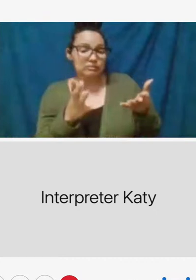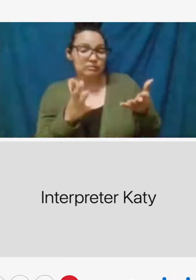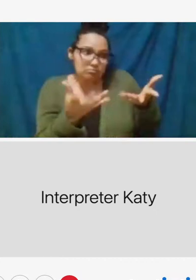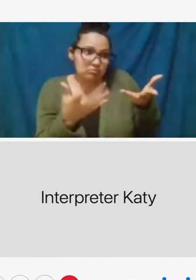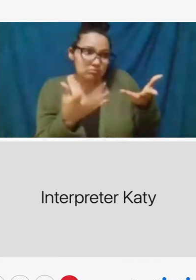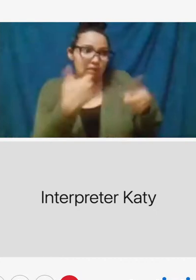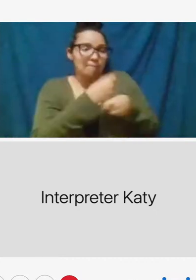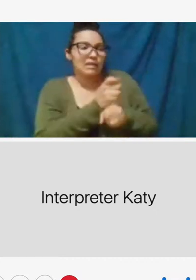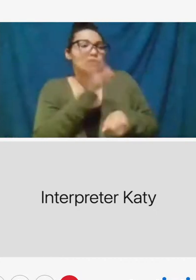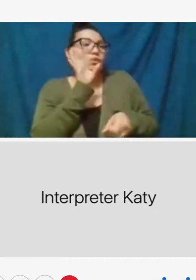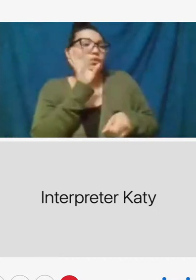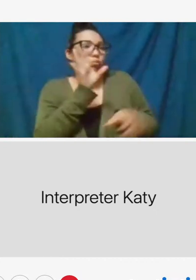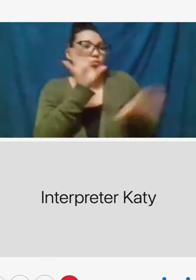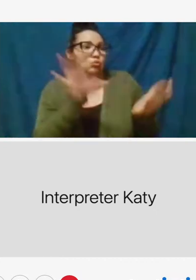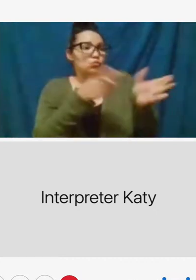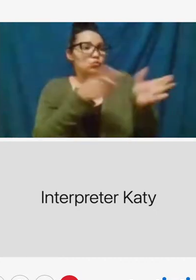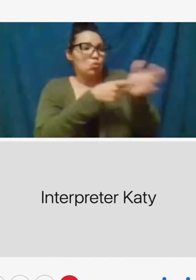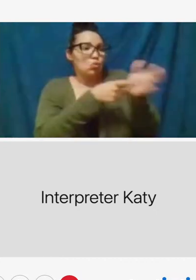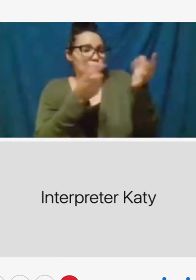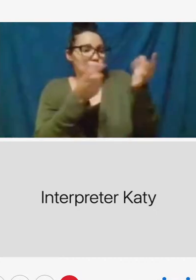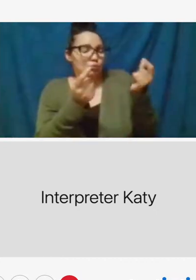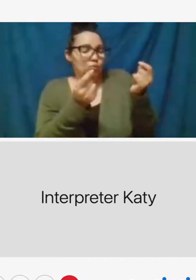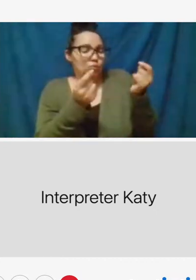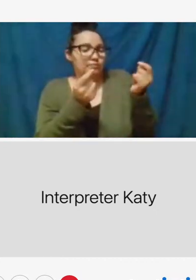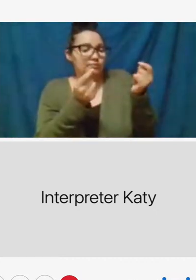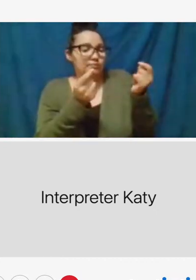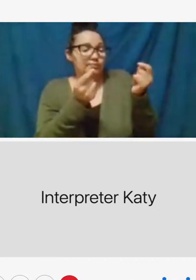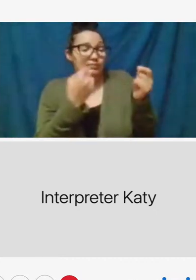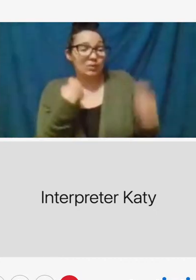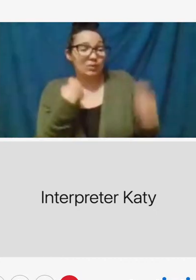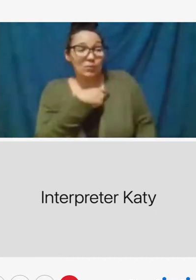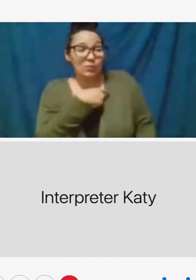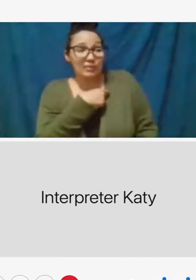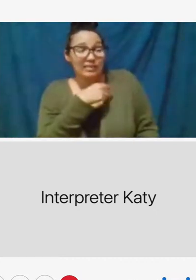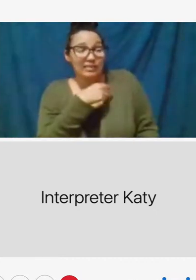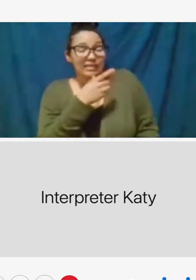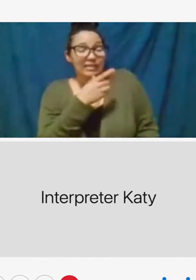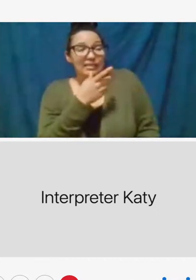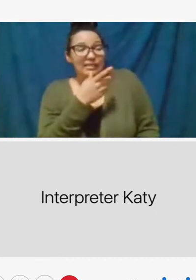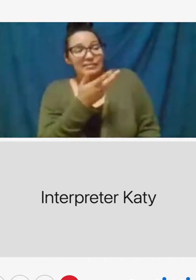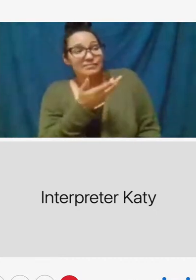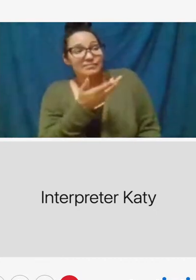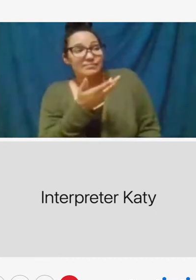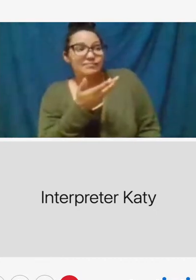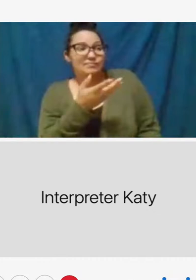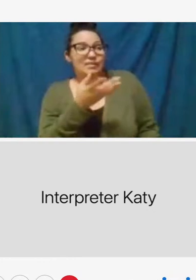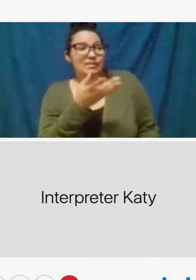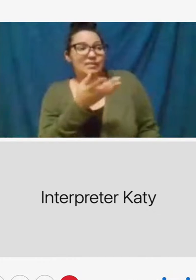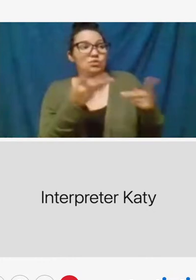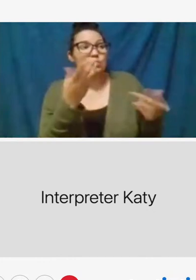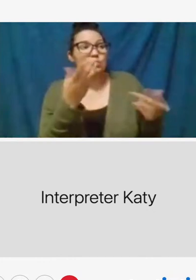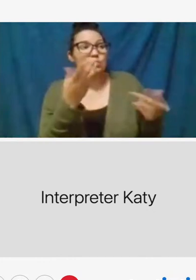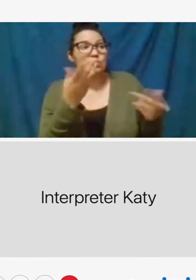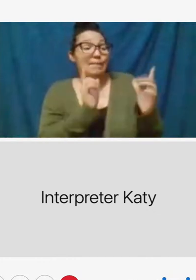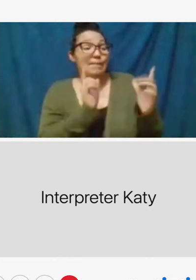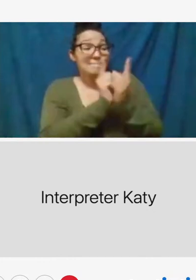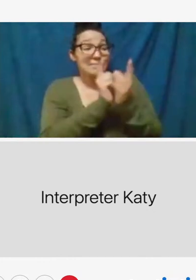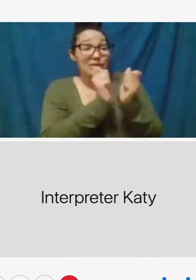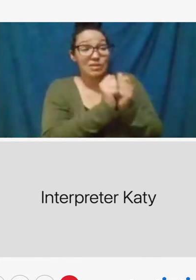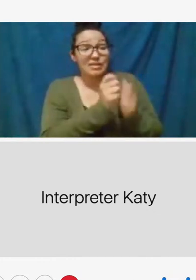to do are are we going to be in a position to have to maybe uh meet with parents do community uh